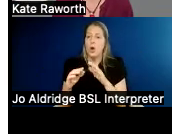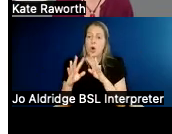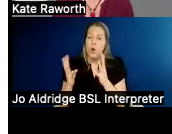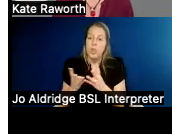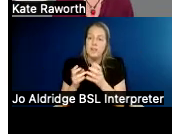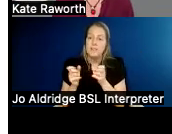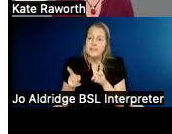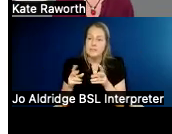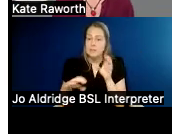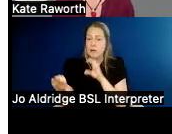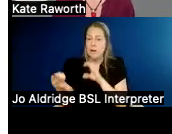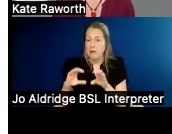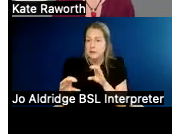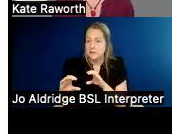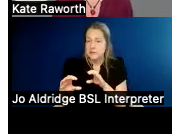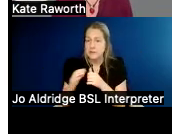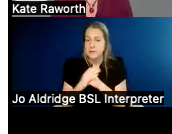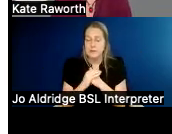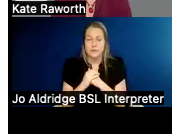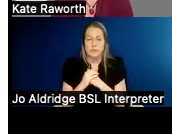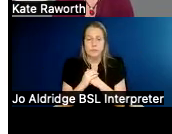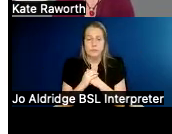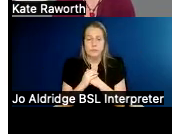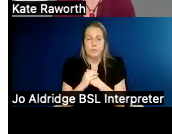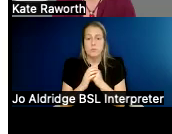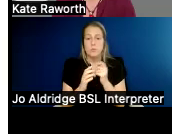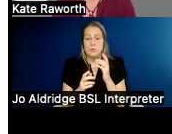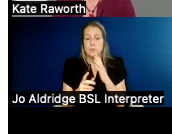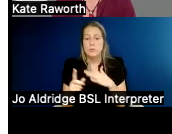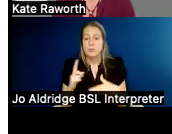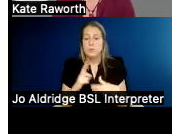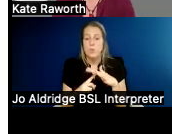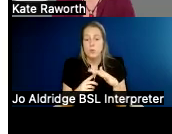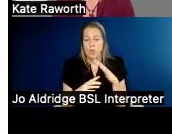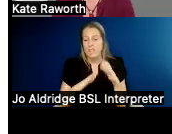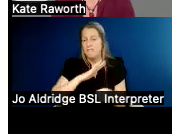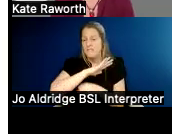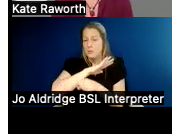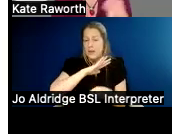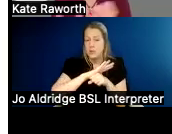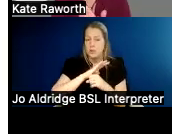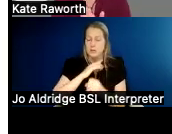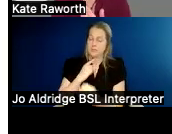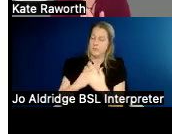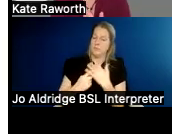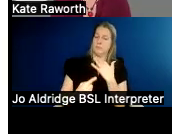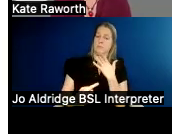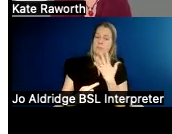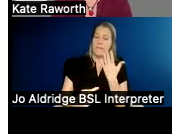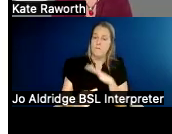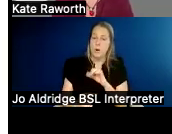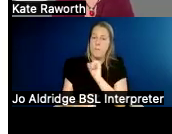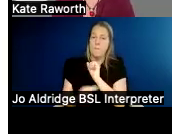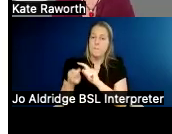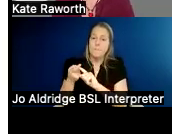2023. And the social foundation is inspired by the Sustainable Development Goals, but we've incorporated other things